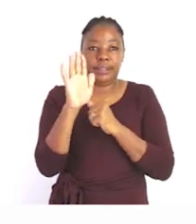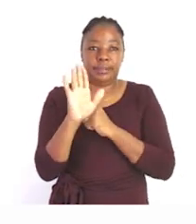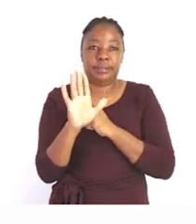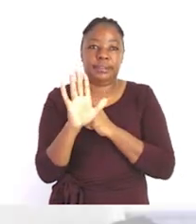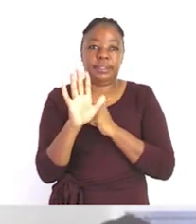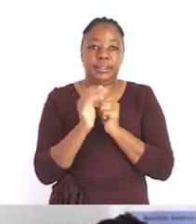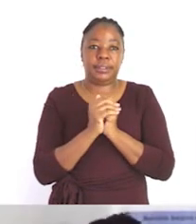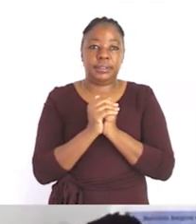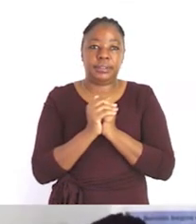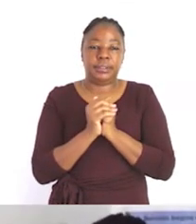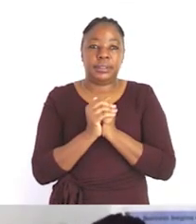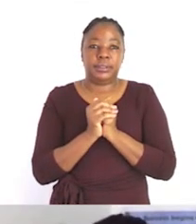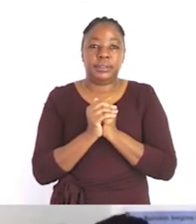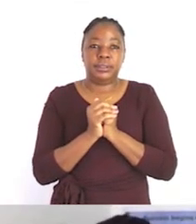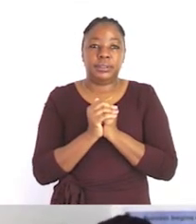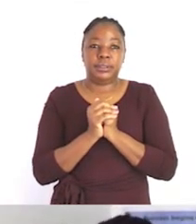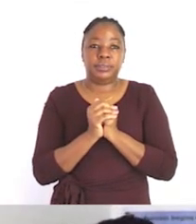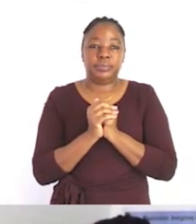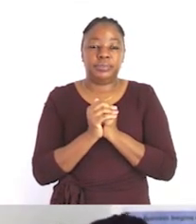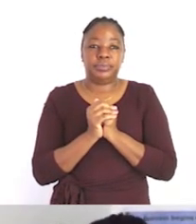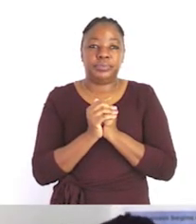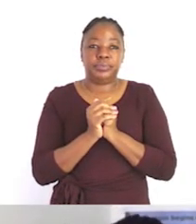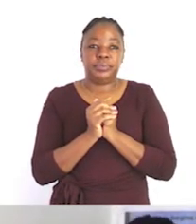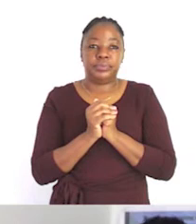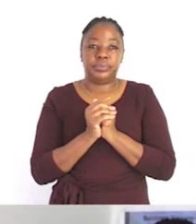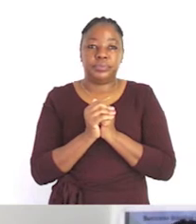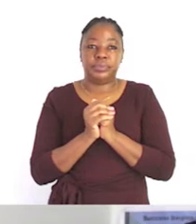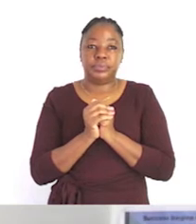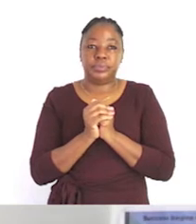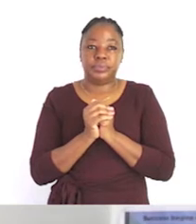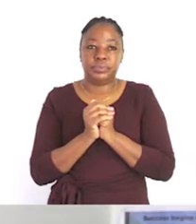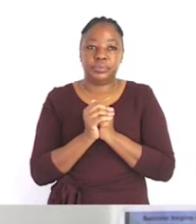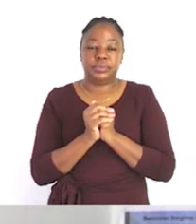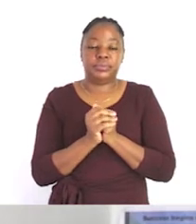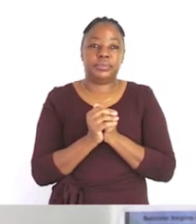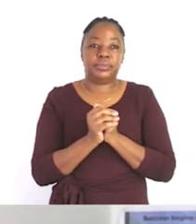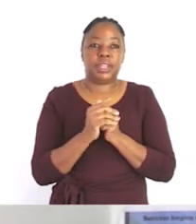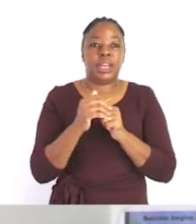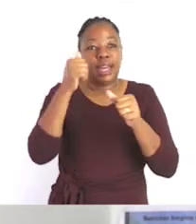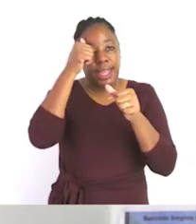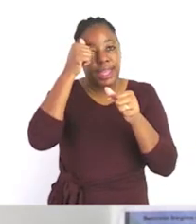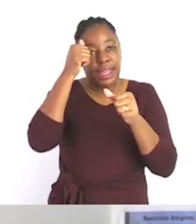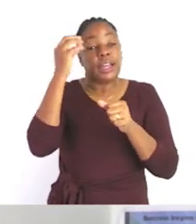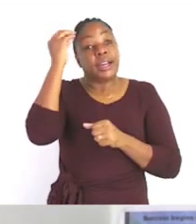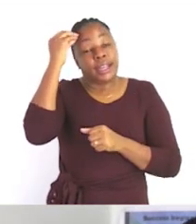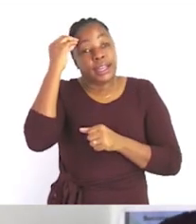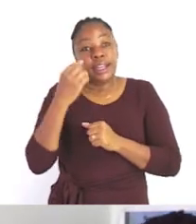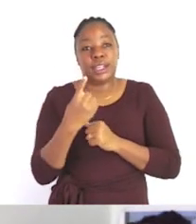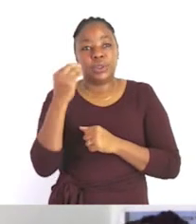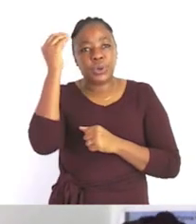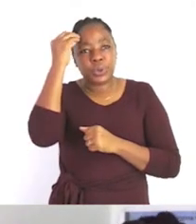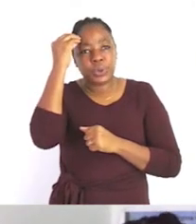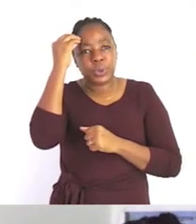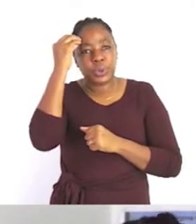5. Let's take a look at the board. Now I know we have been counting in 5s for a very long time, so there